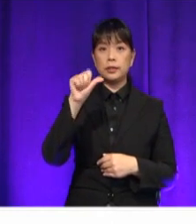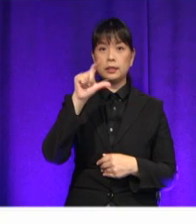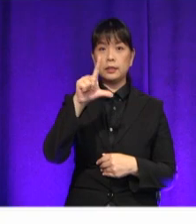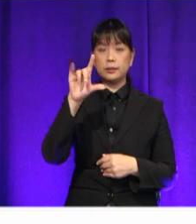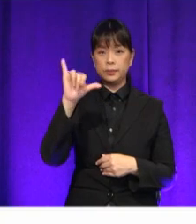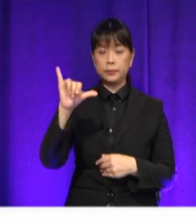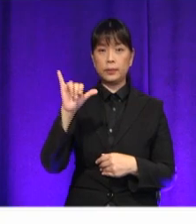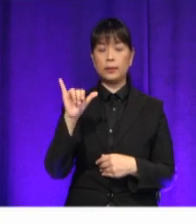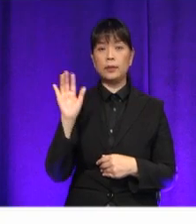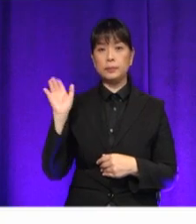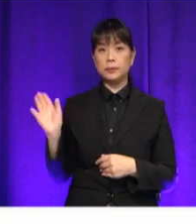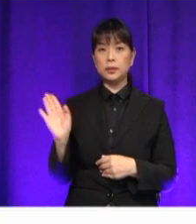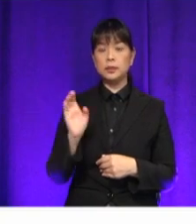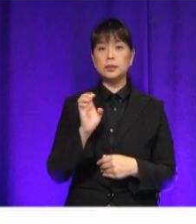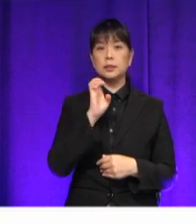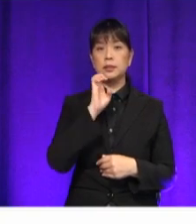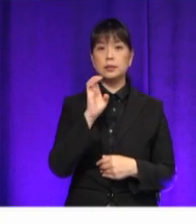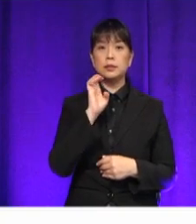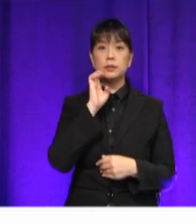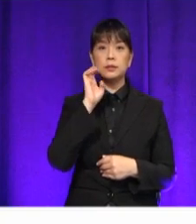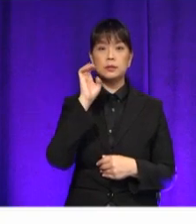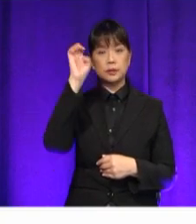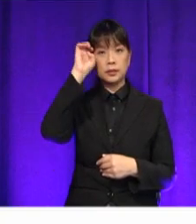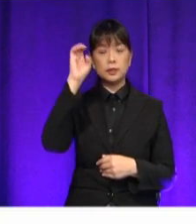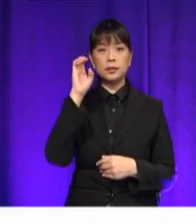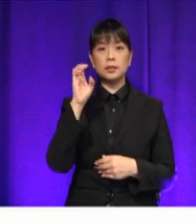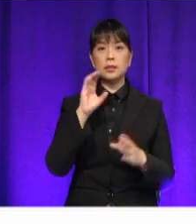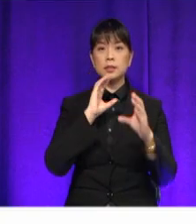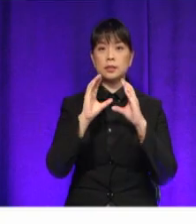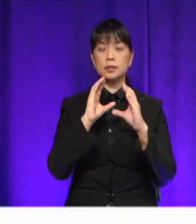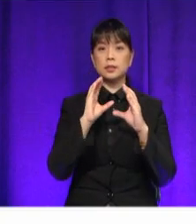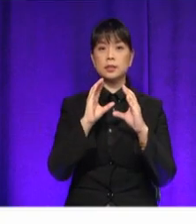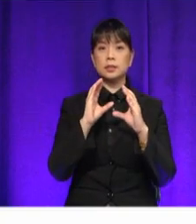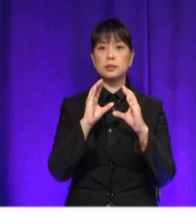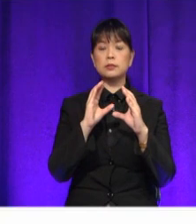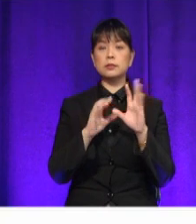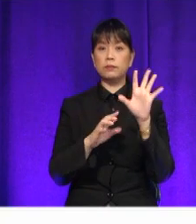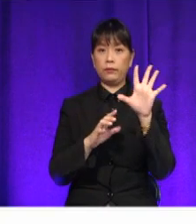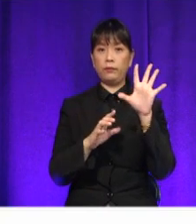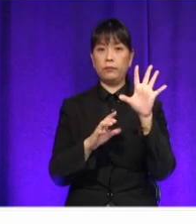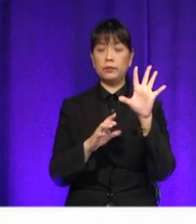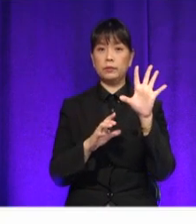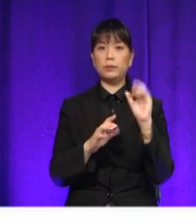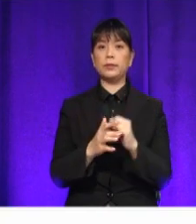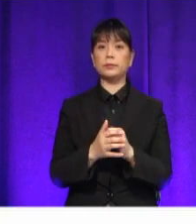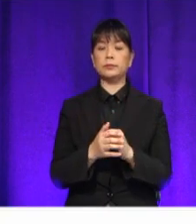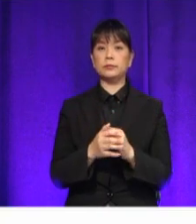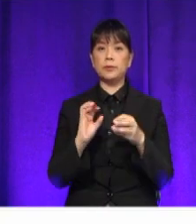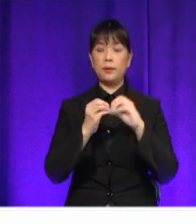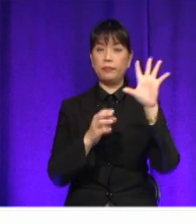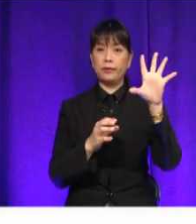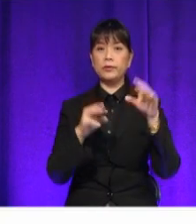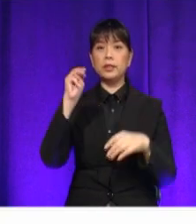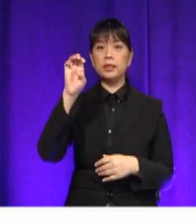I would say it's the first one. The first one? No, fifth. The fifth. Okay.